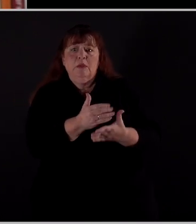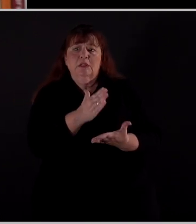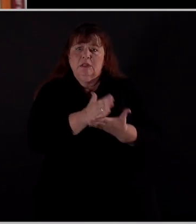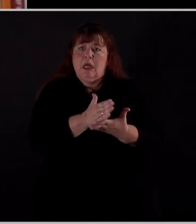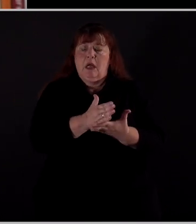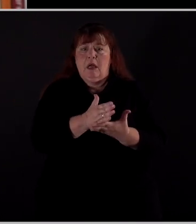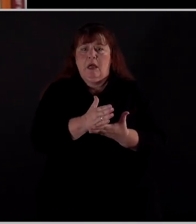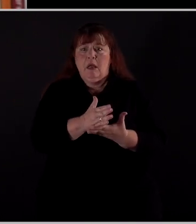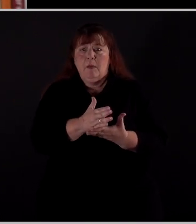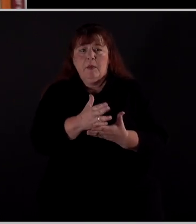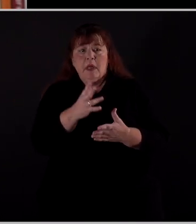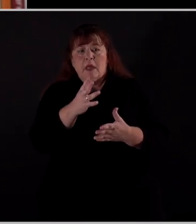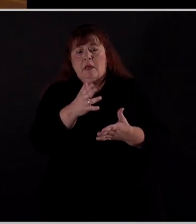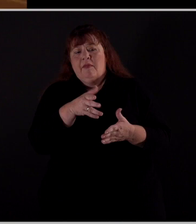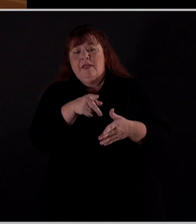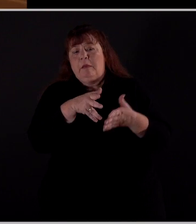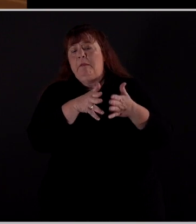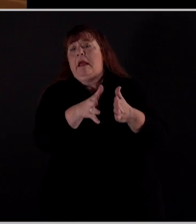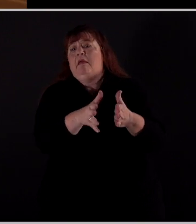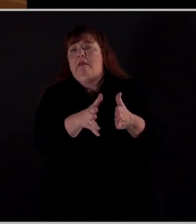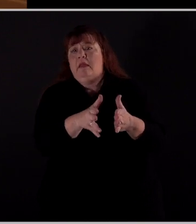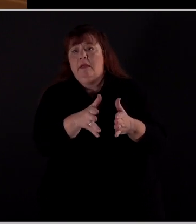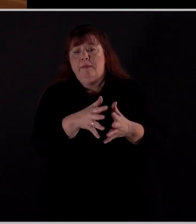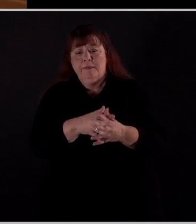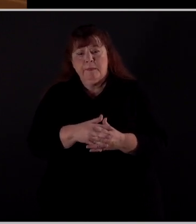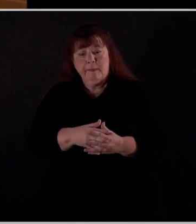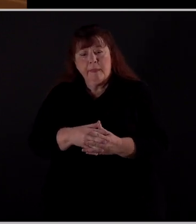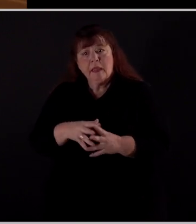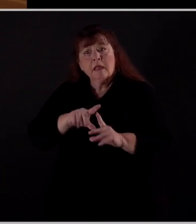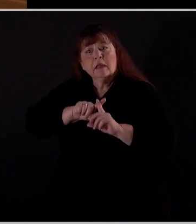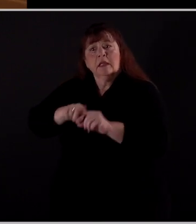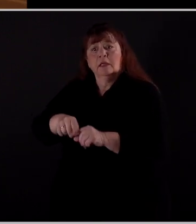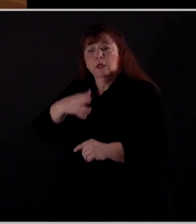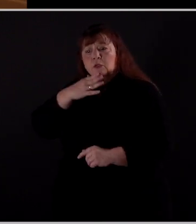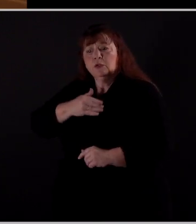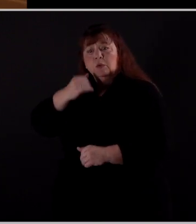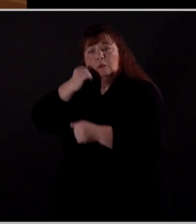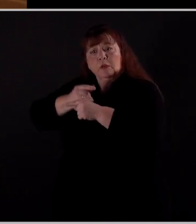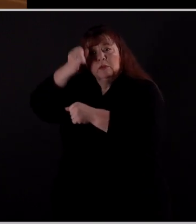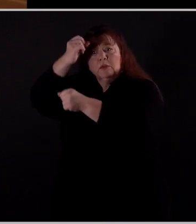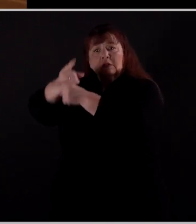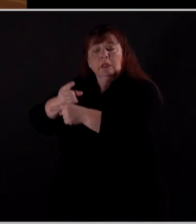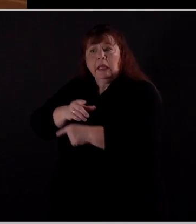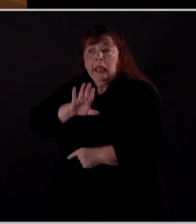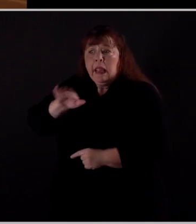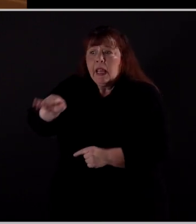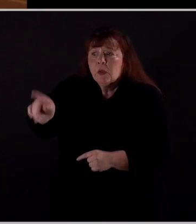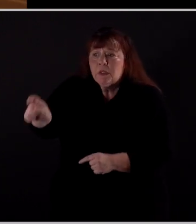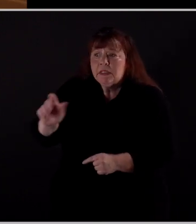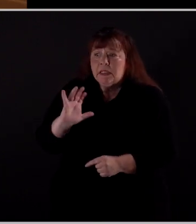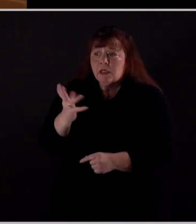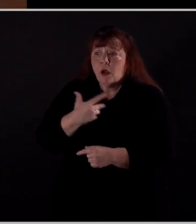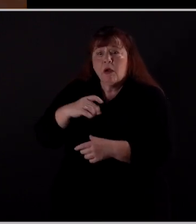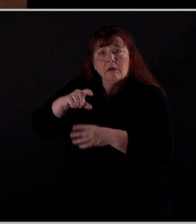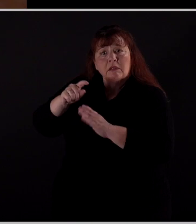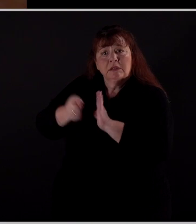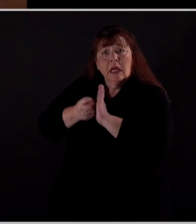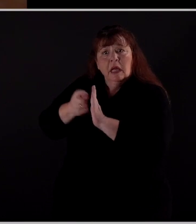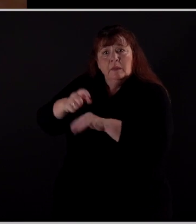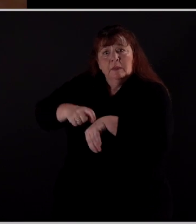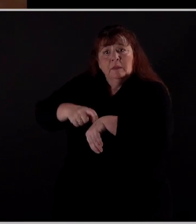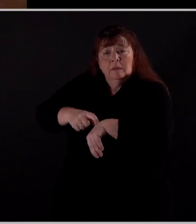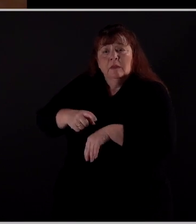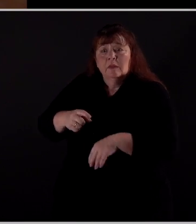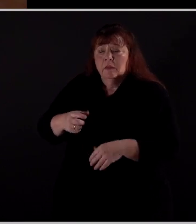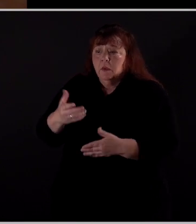perhaps somebody going down this path. You know, we're leaning on our Jewish brothers and sisters to say, hey, we really need you in our time of need,